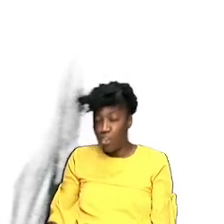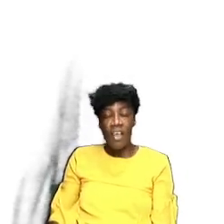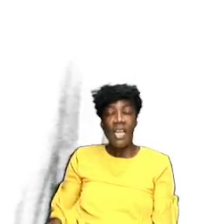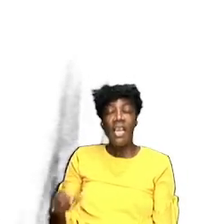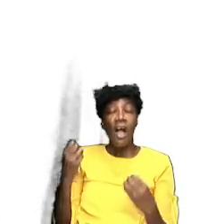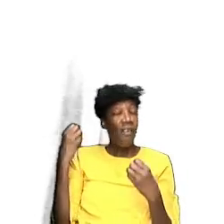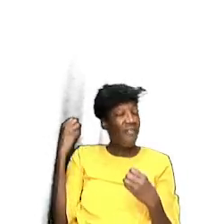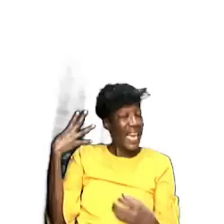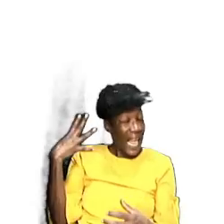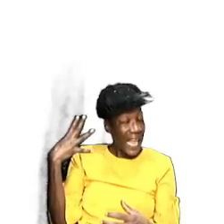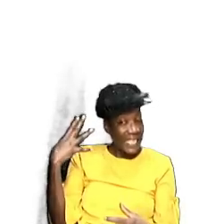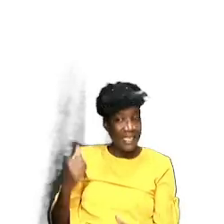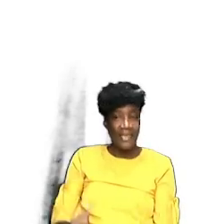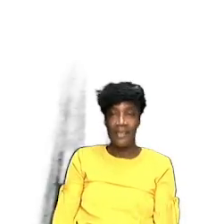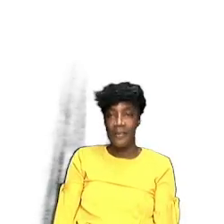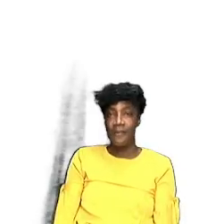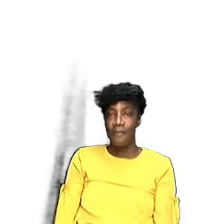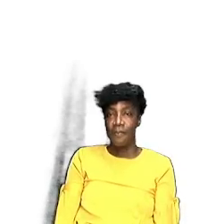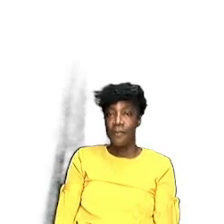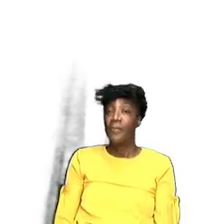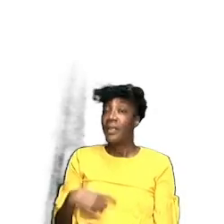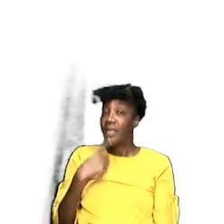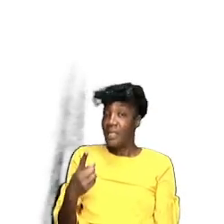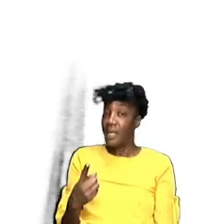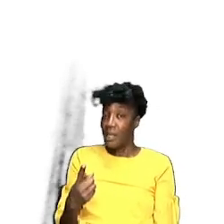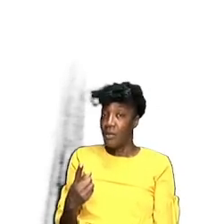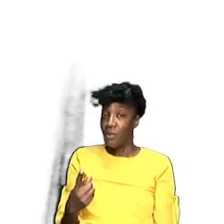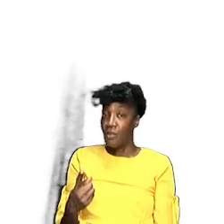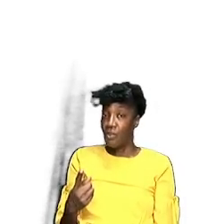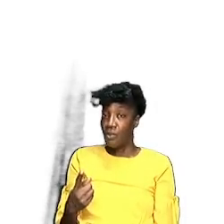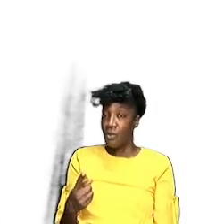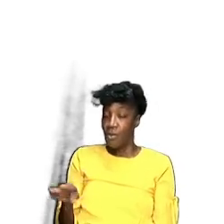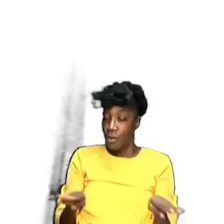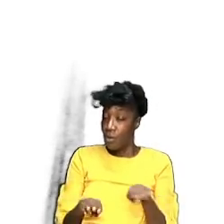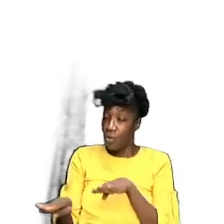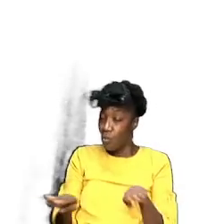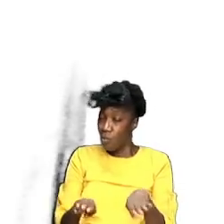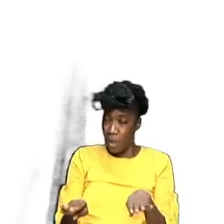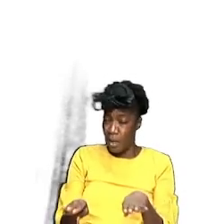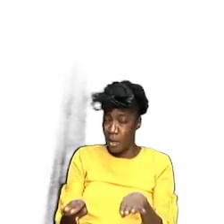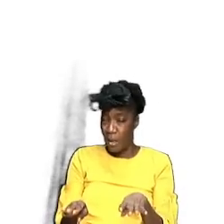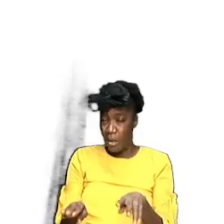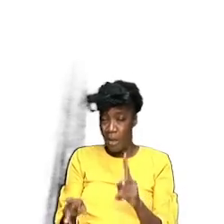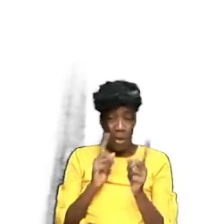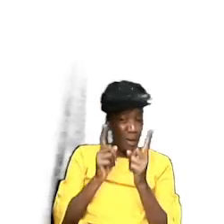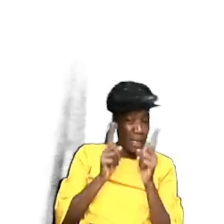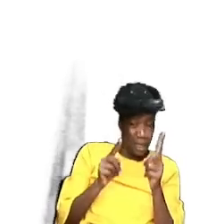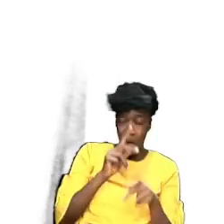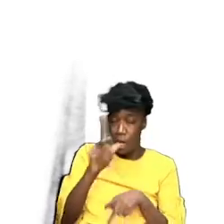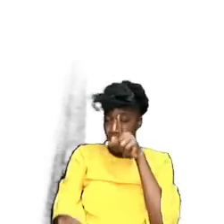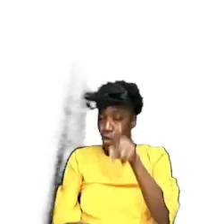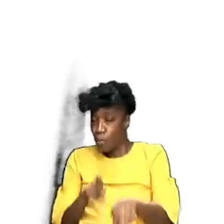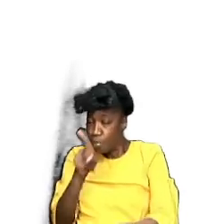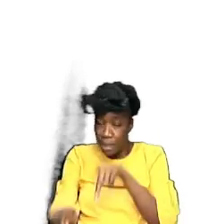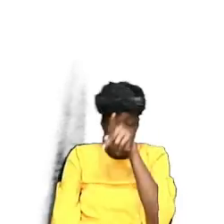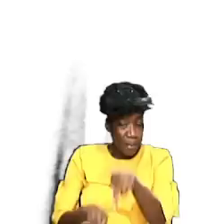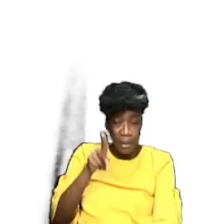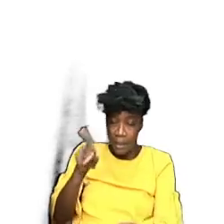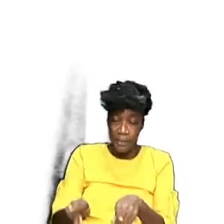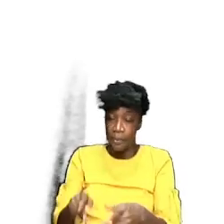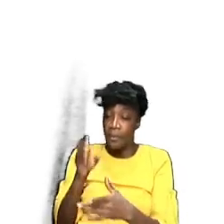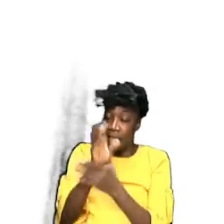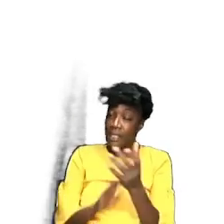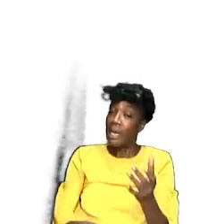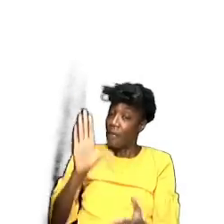God. Ephesians also tell us how we should walk in relation to how we relate to people. Amen. So when we look at Ephesians